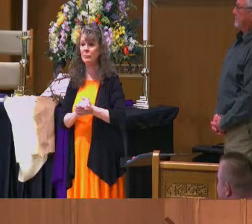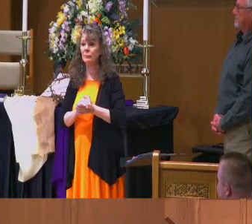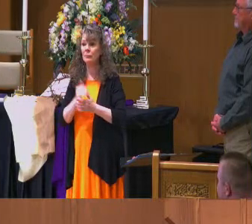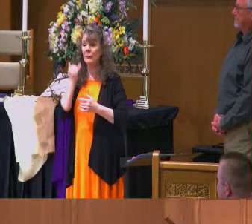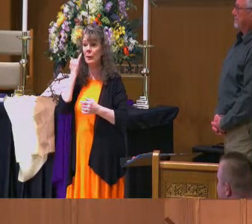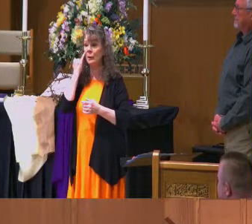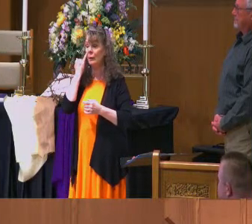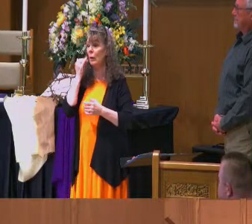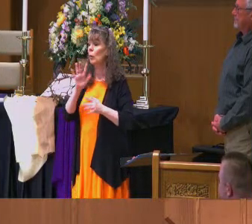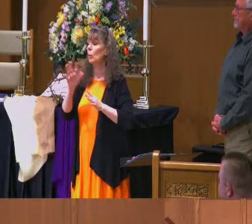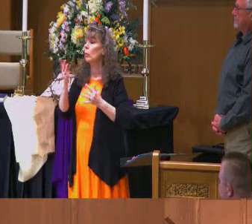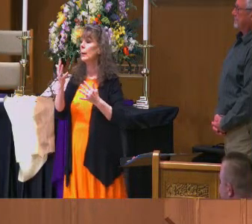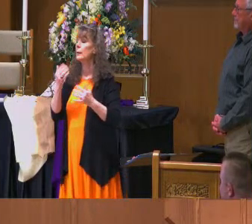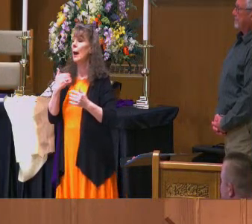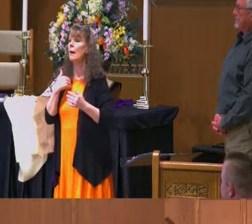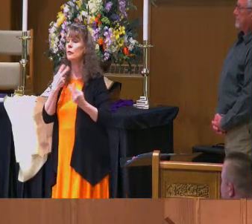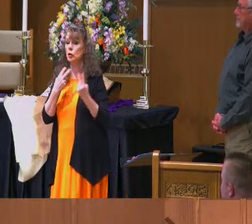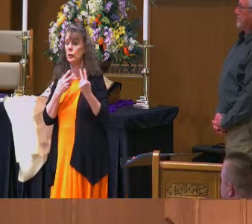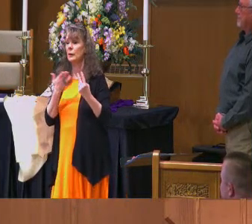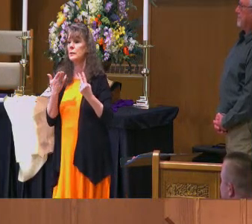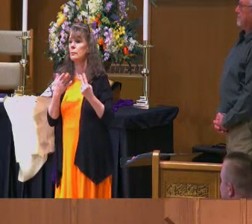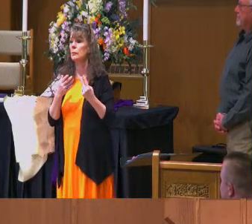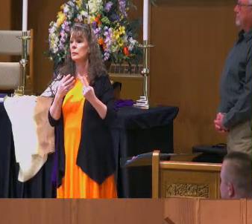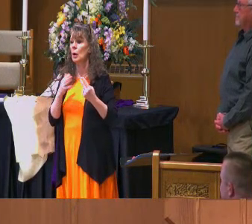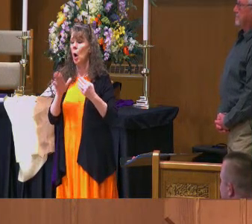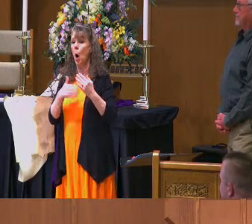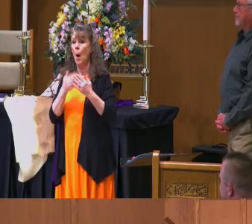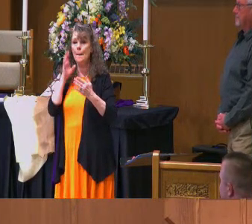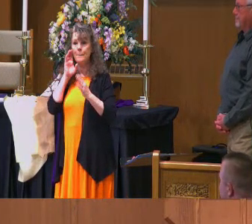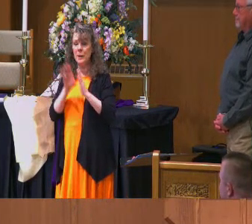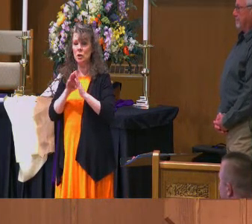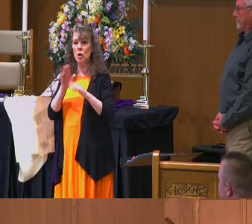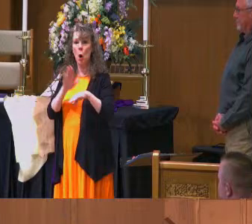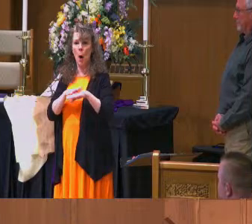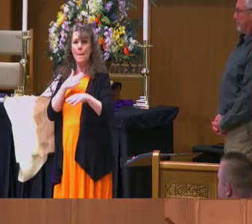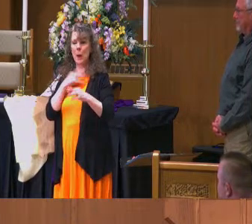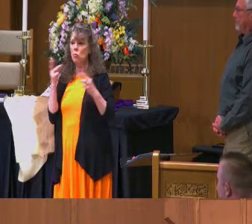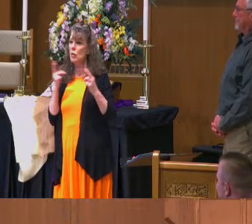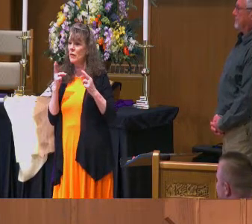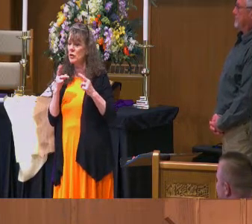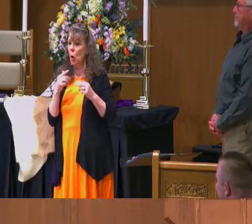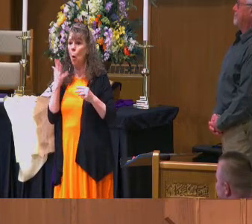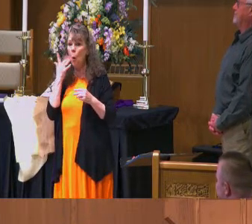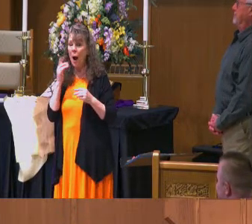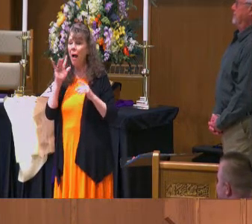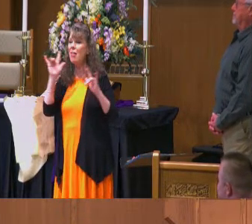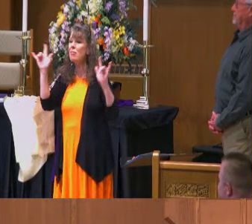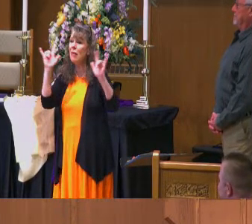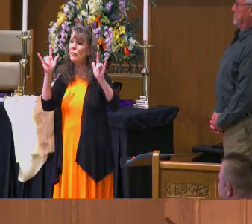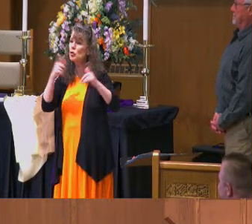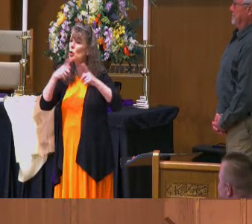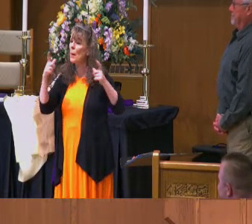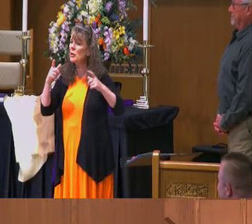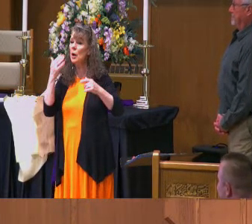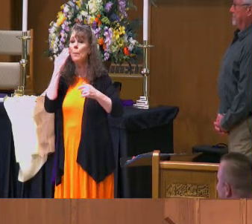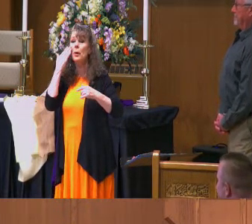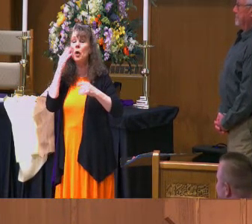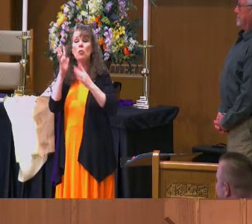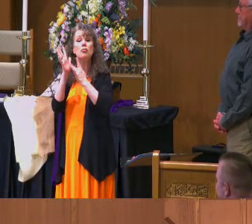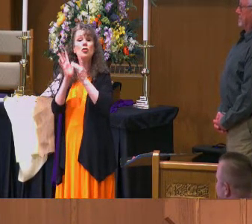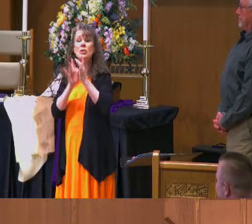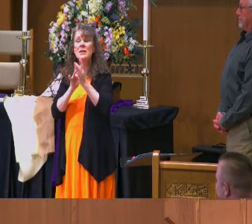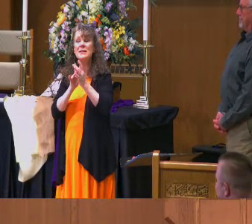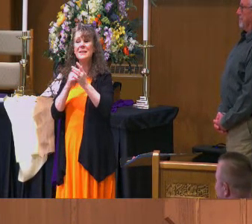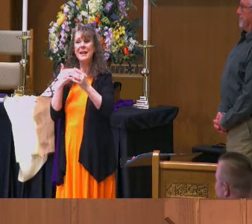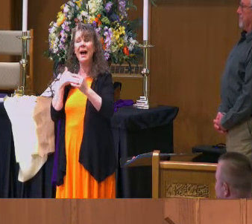have a refrigerator, wait, I do, I have two. So I can put all your pictures on the refrigerators because I love you that much. But know that Jesus also